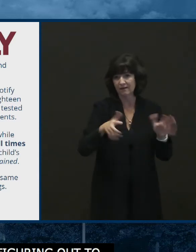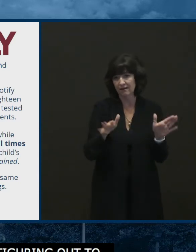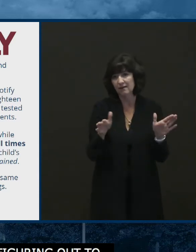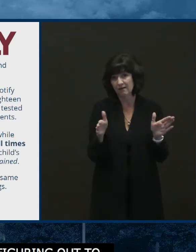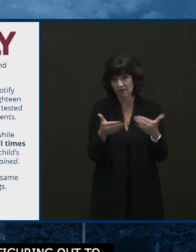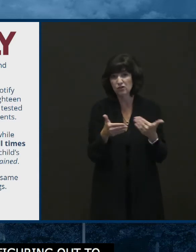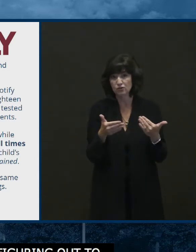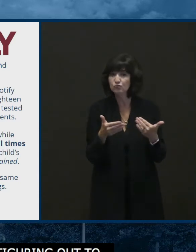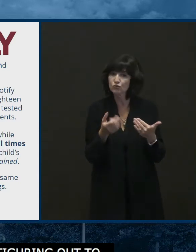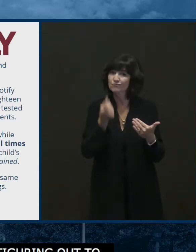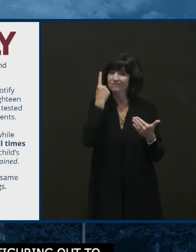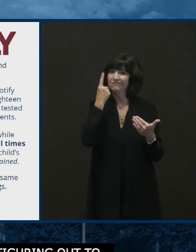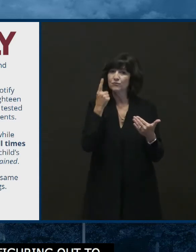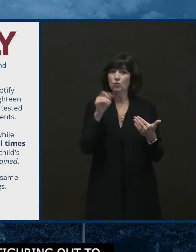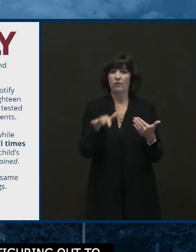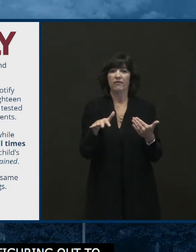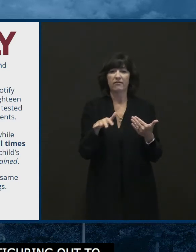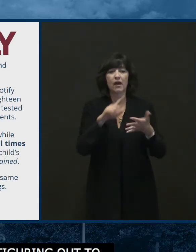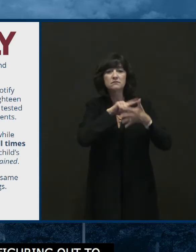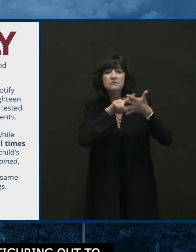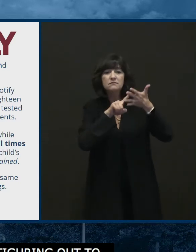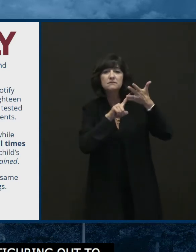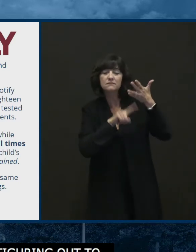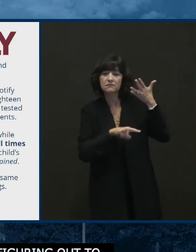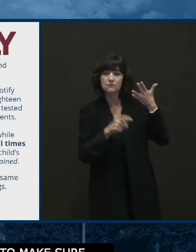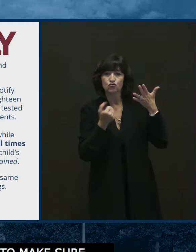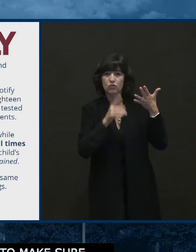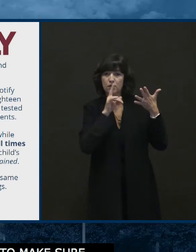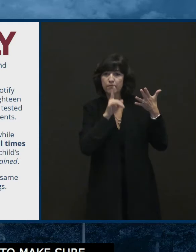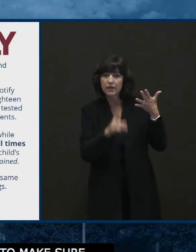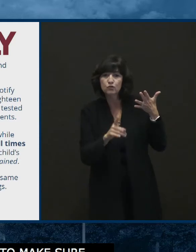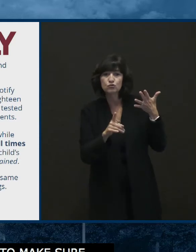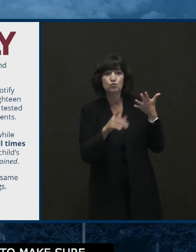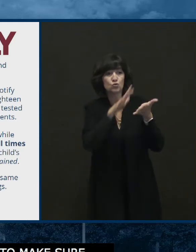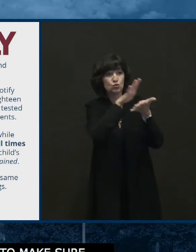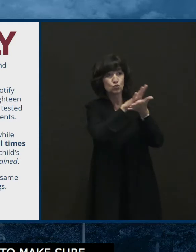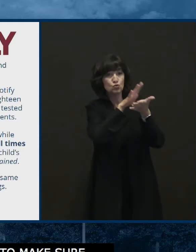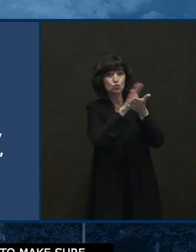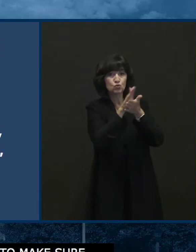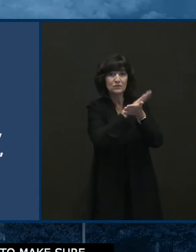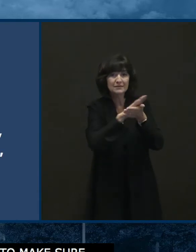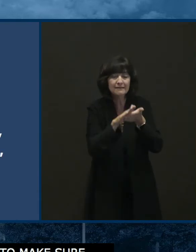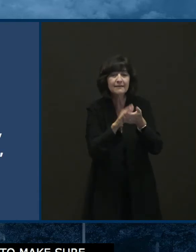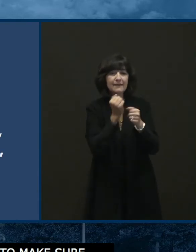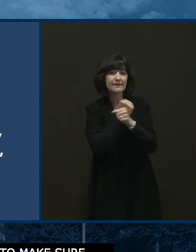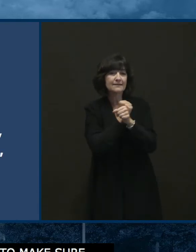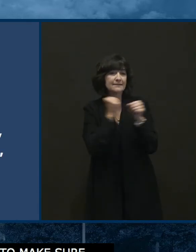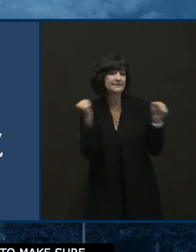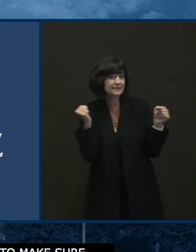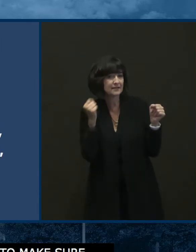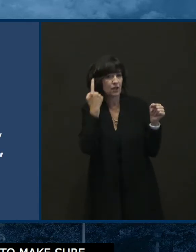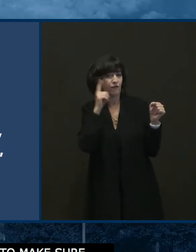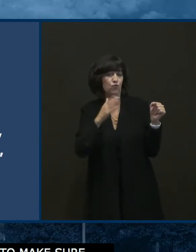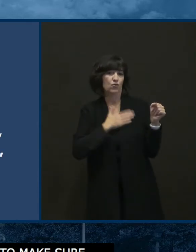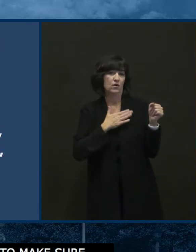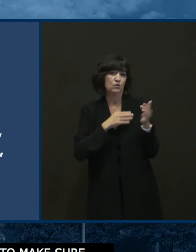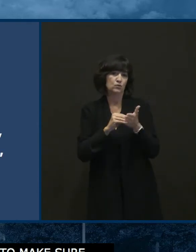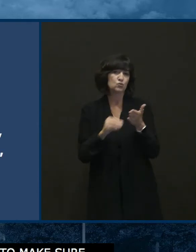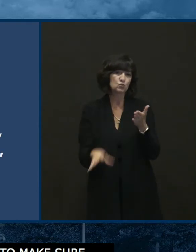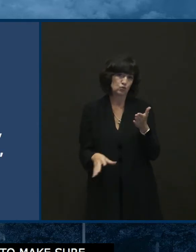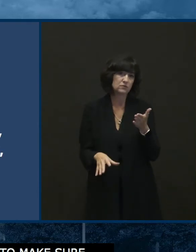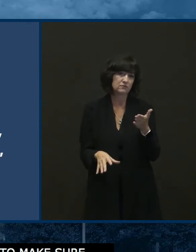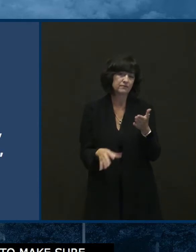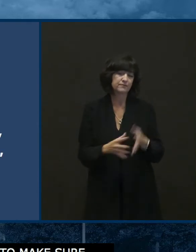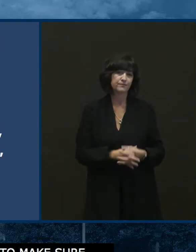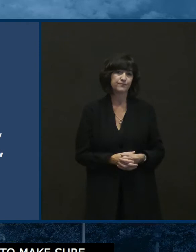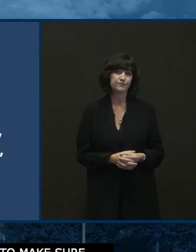that our schools are sanitized and very healthy and safe for our students. I really would like to